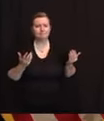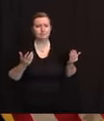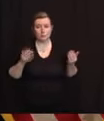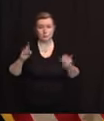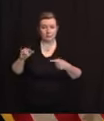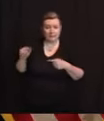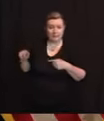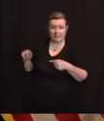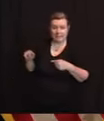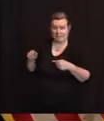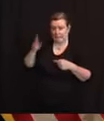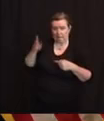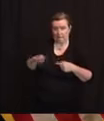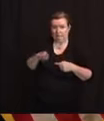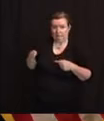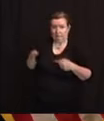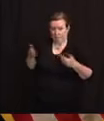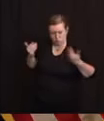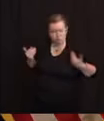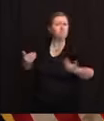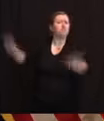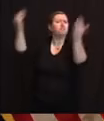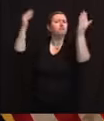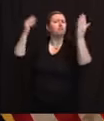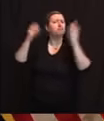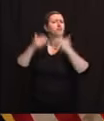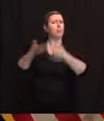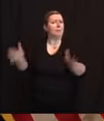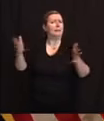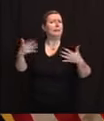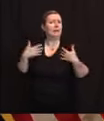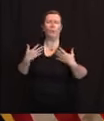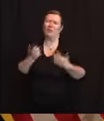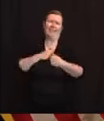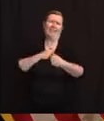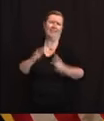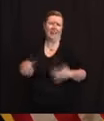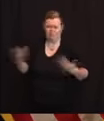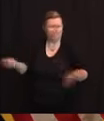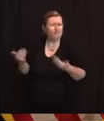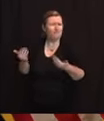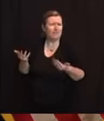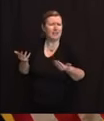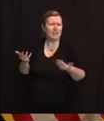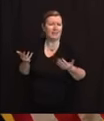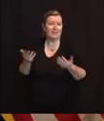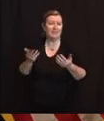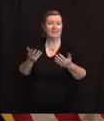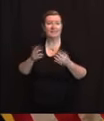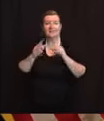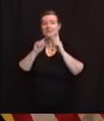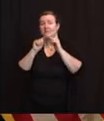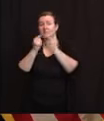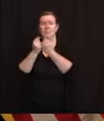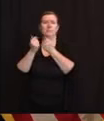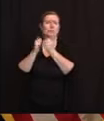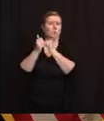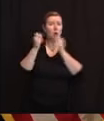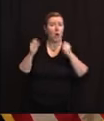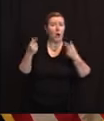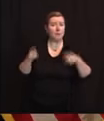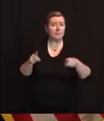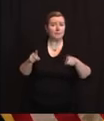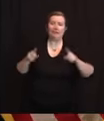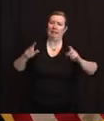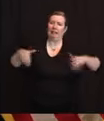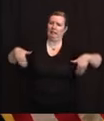it's okay to re-engage on team sports. I hope that that's sooner than later, but we're not there yet. And I would just ask folks,